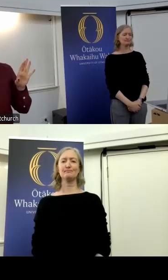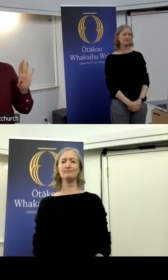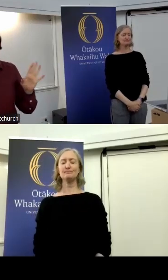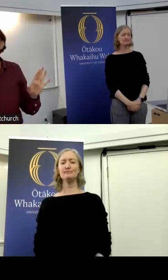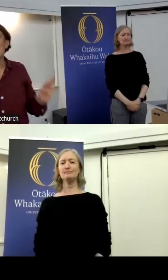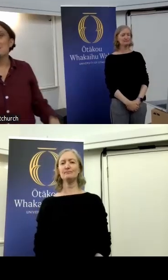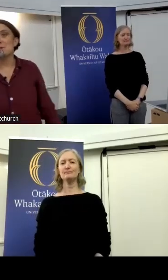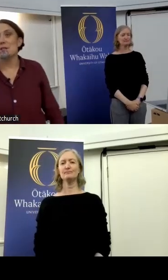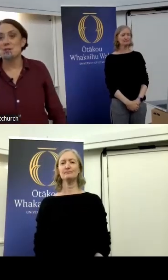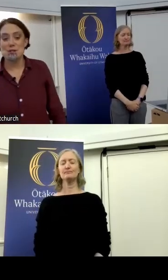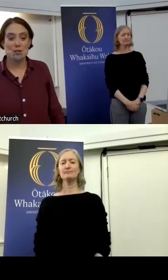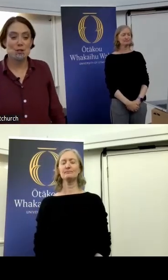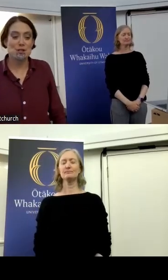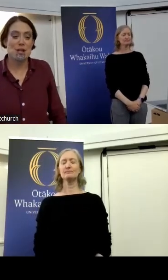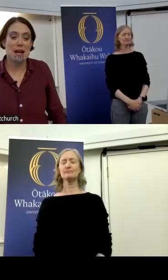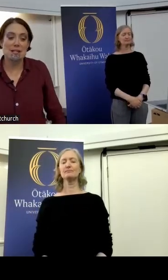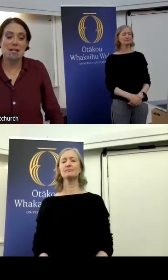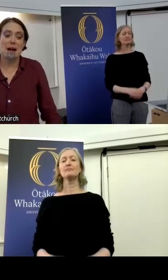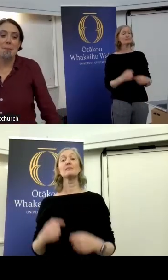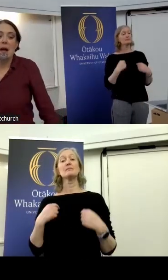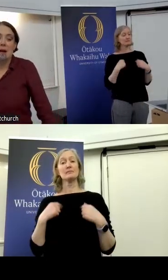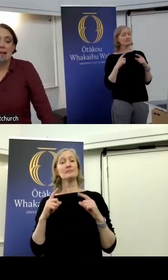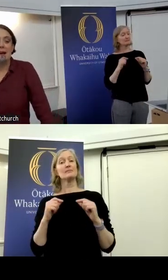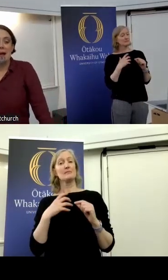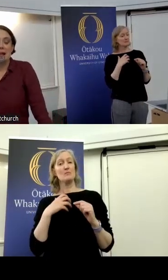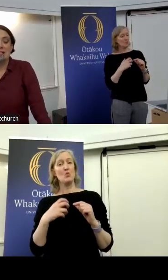We did another literature search and